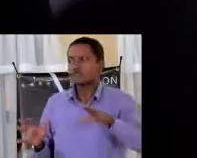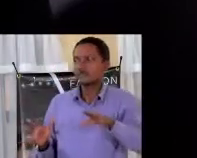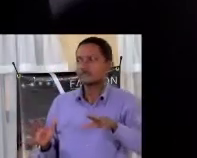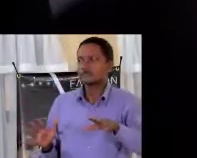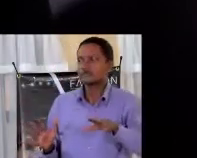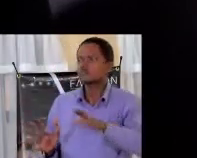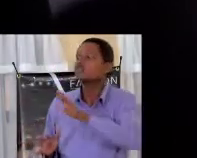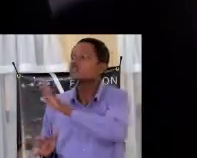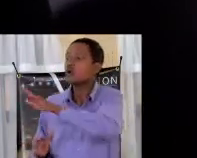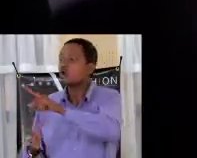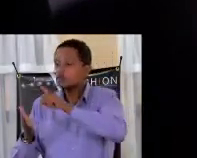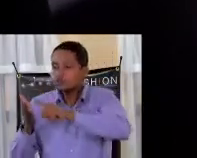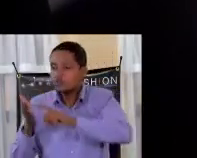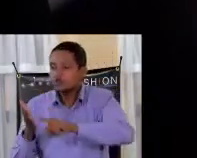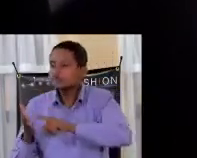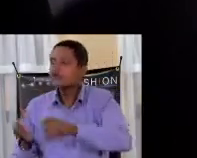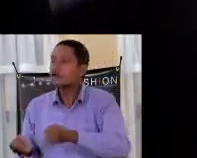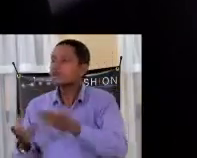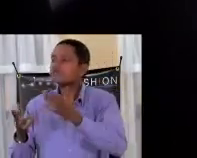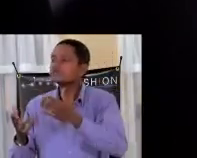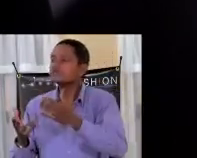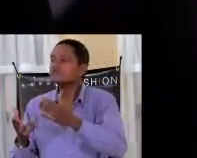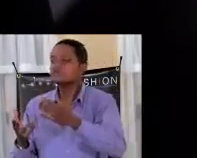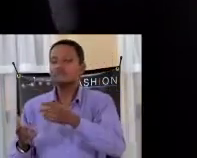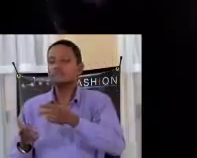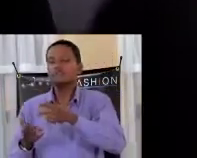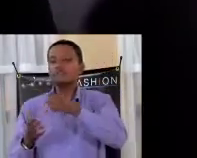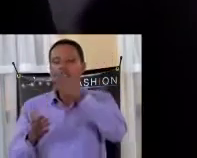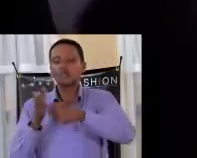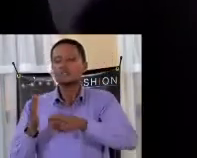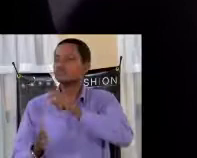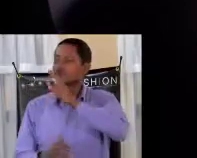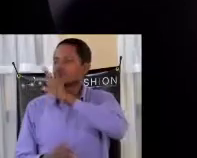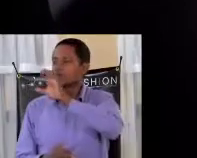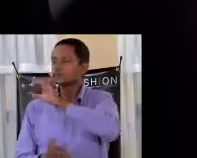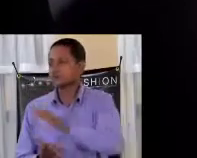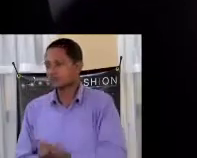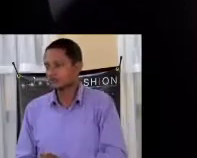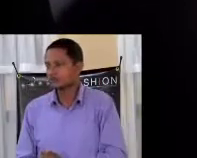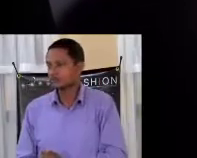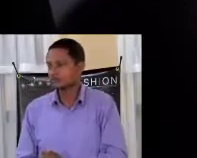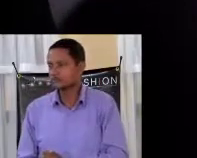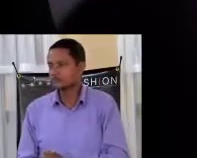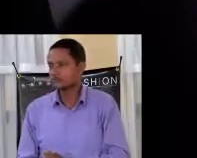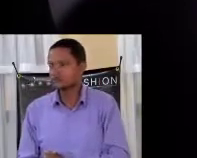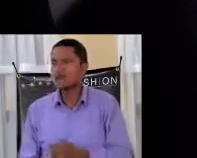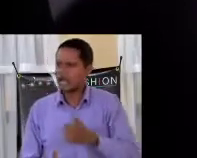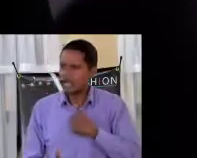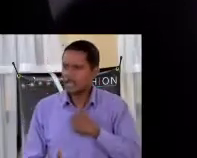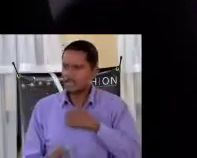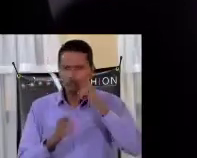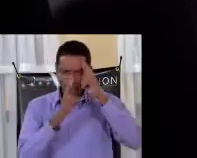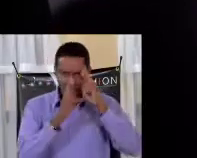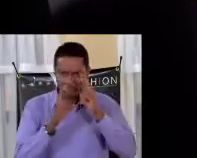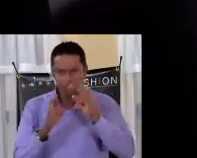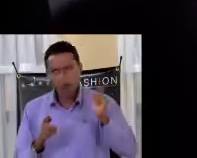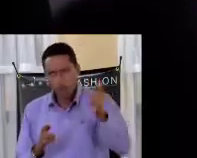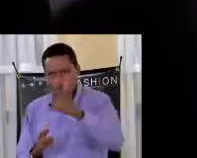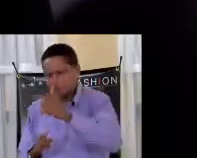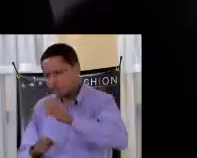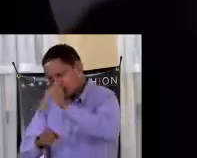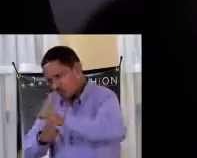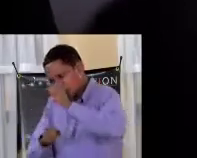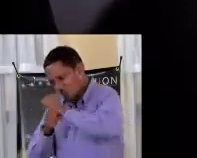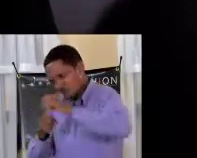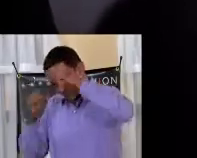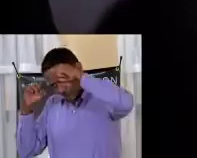your actual cost is coming up to 300, right? I totally respect everyone's blood and sweat going into this thing, right?